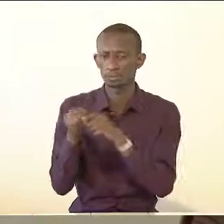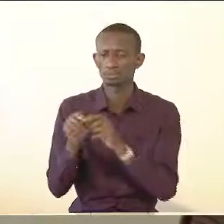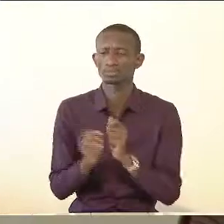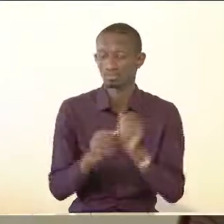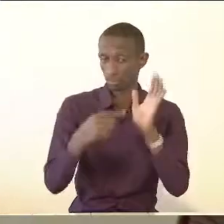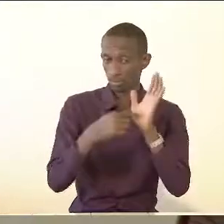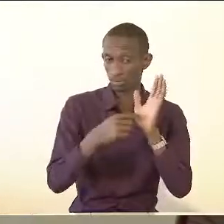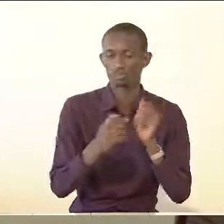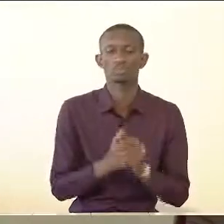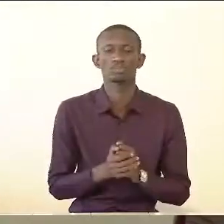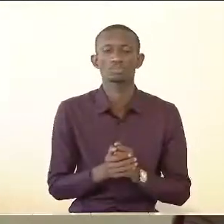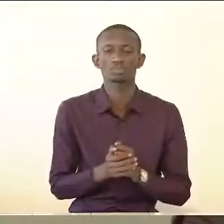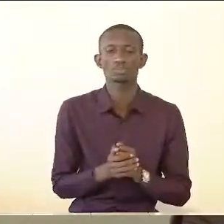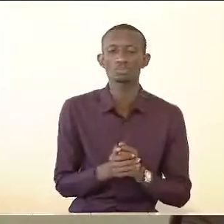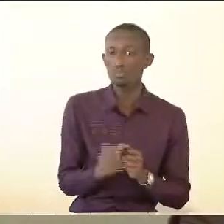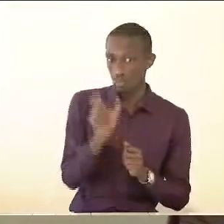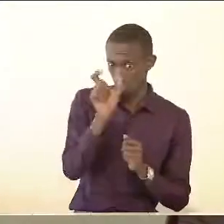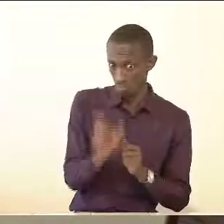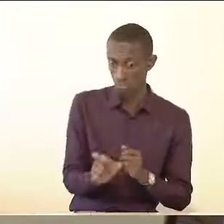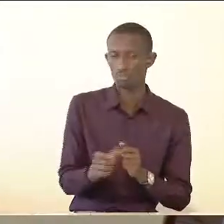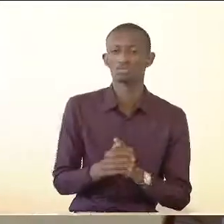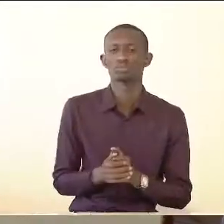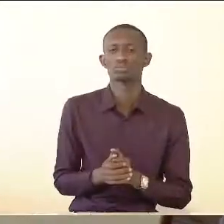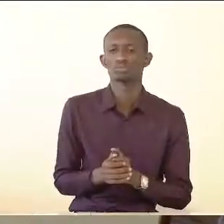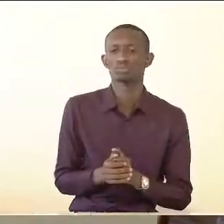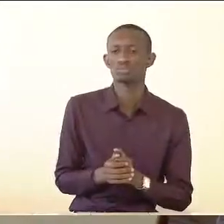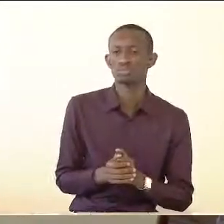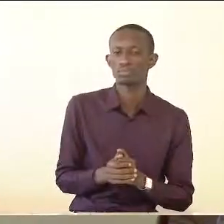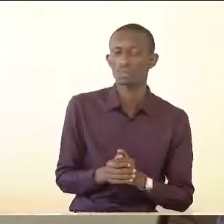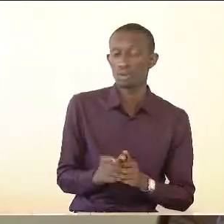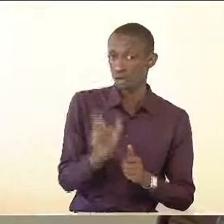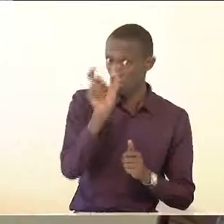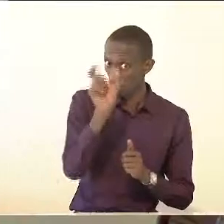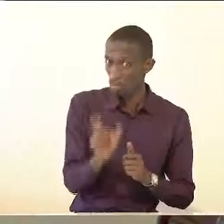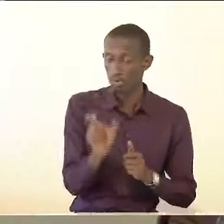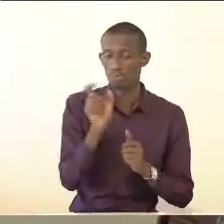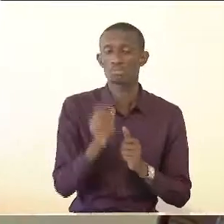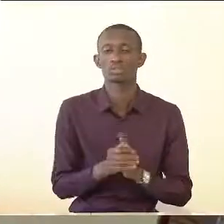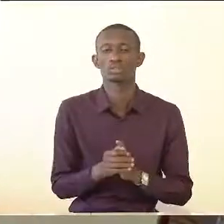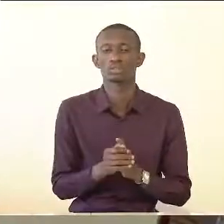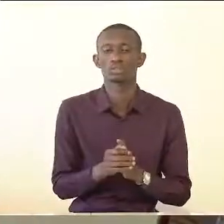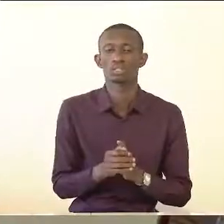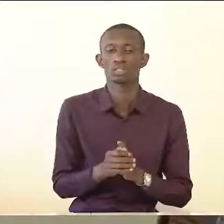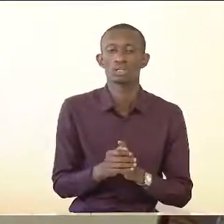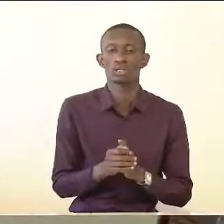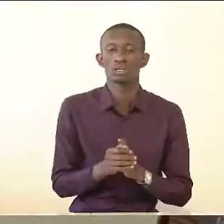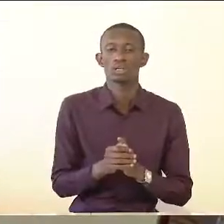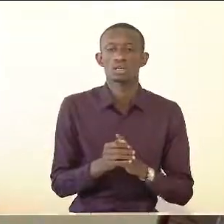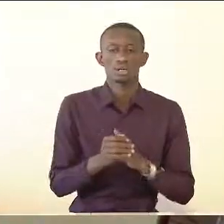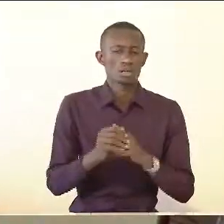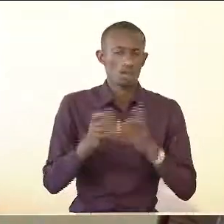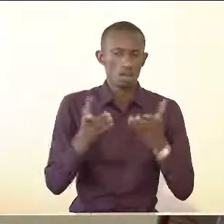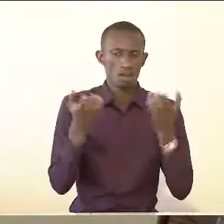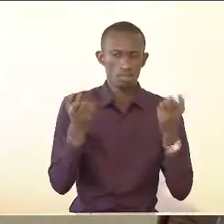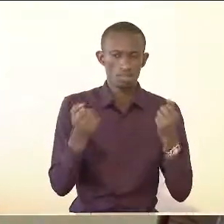of homeostatic or endotherms. Because our body temperature, student, I said our